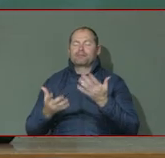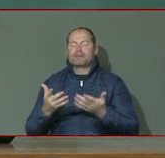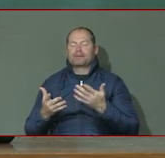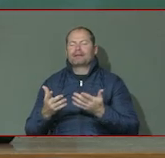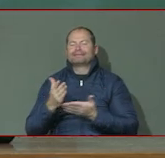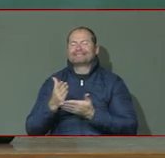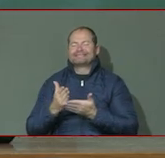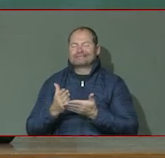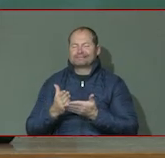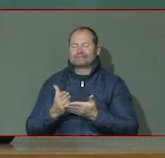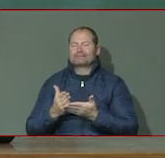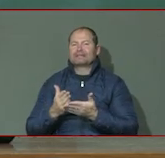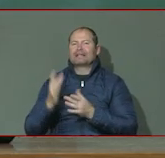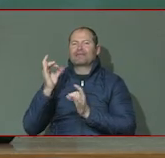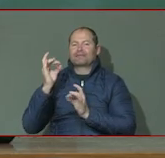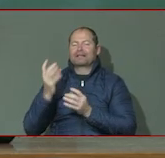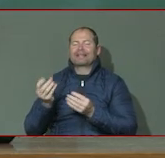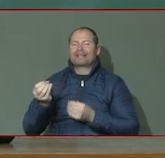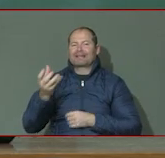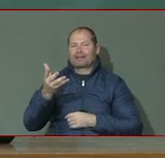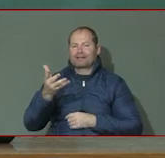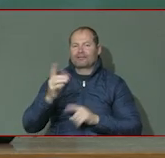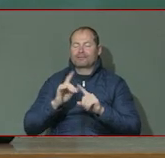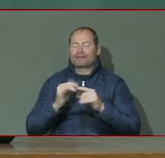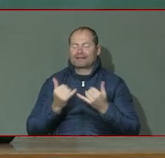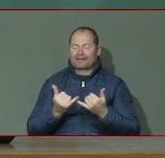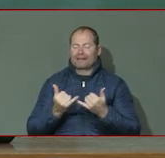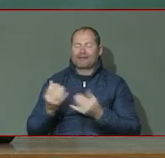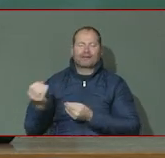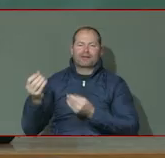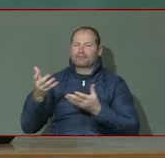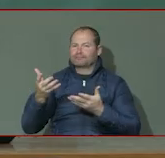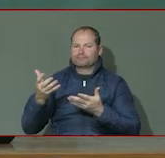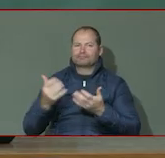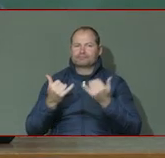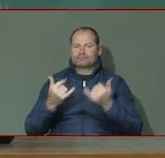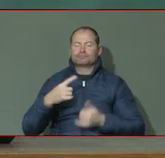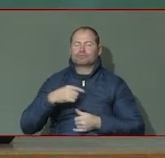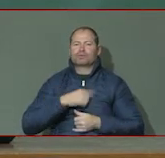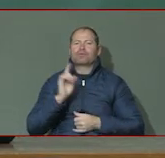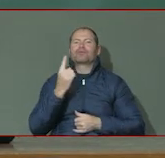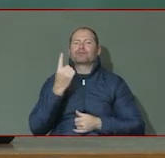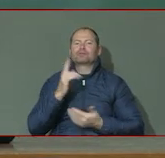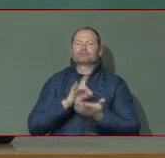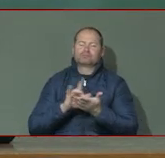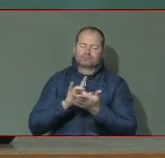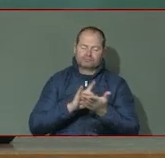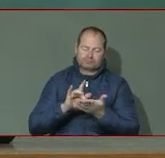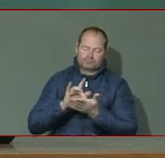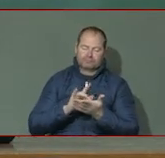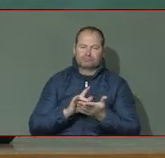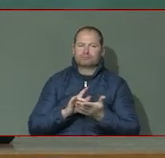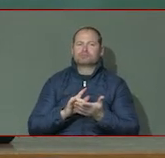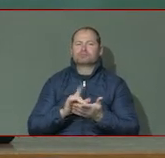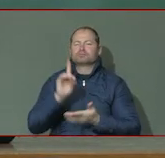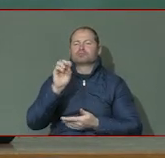payout, right? In this case, they did not. So we first have to calculate. We have to calculate the